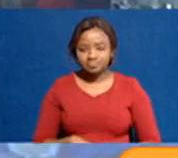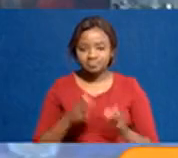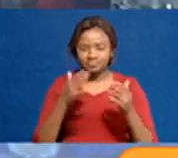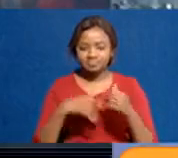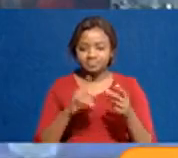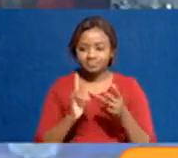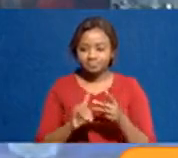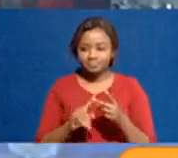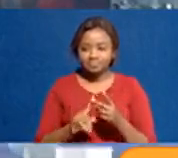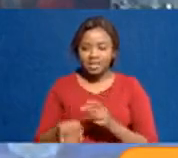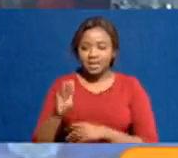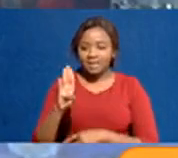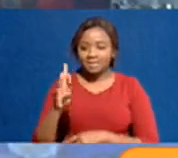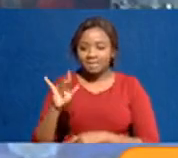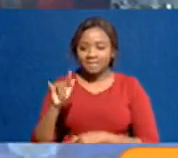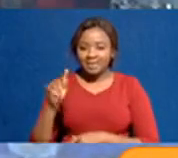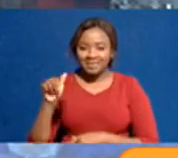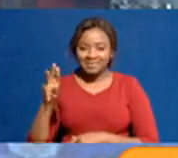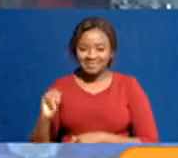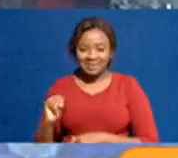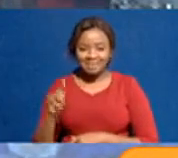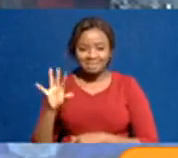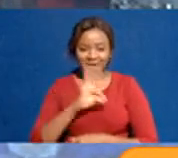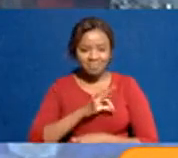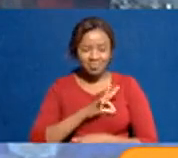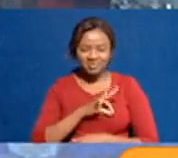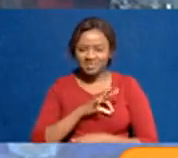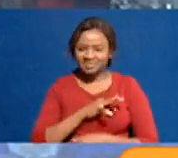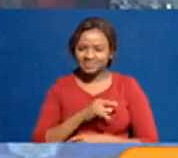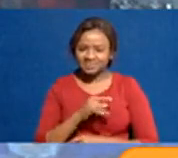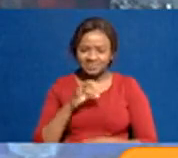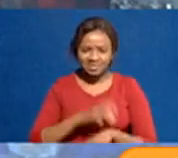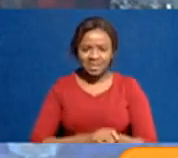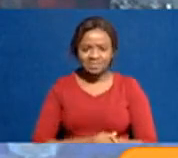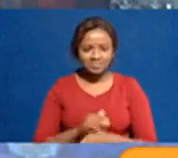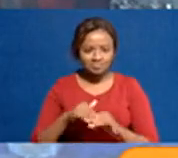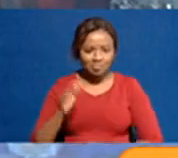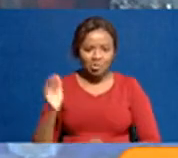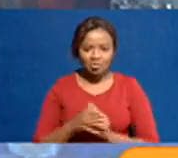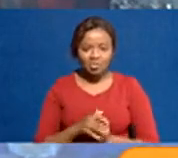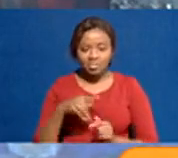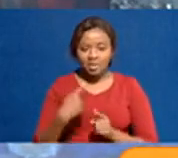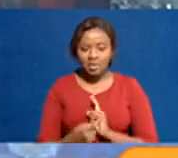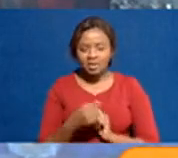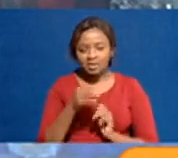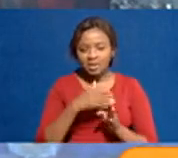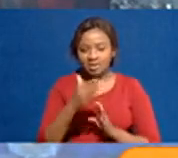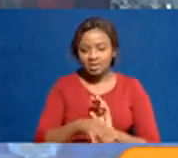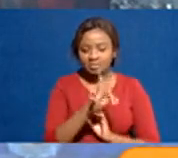Britam Holdings has nearly tripled its profit before tax for the full year ending 31st